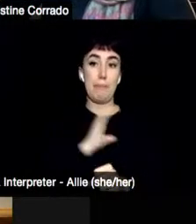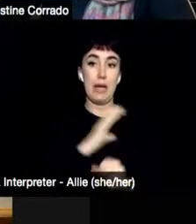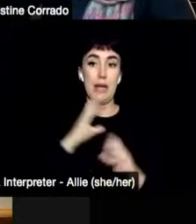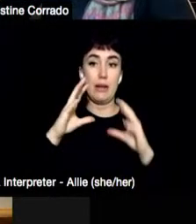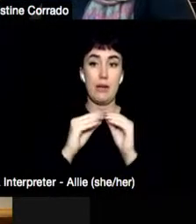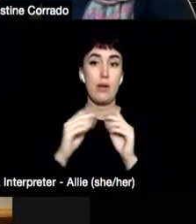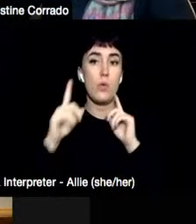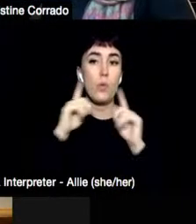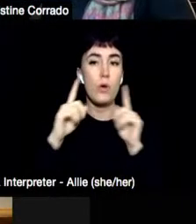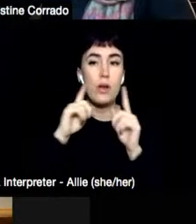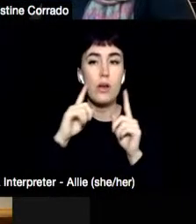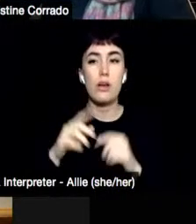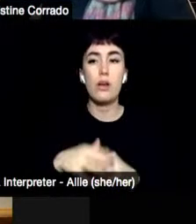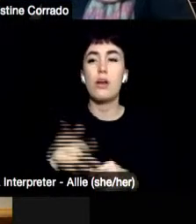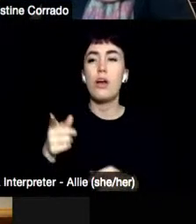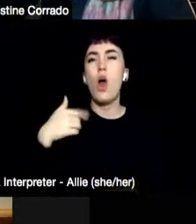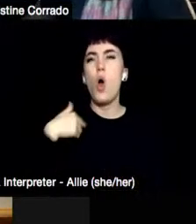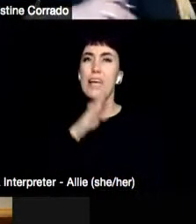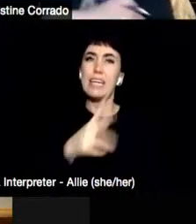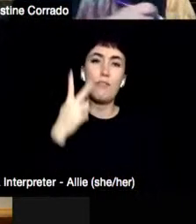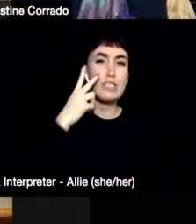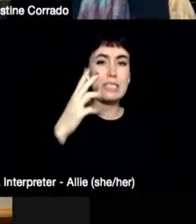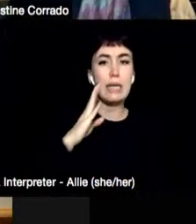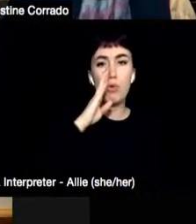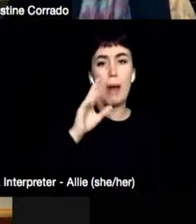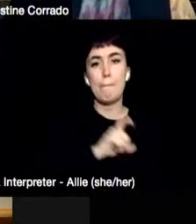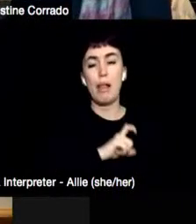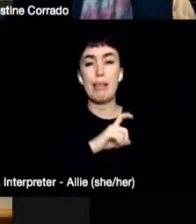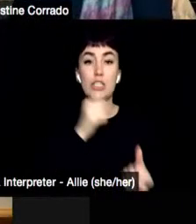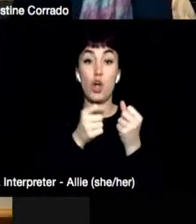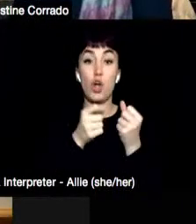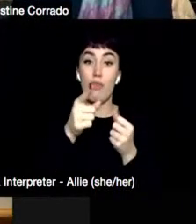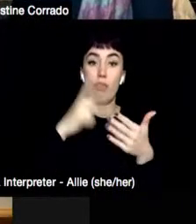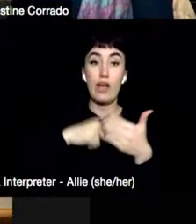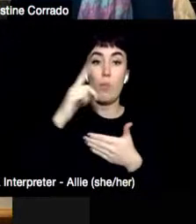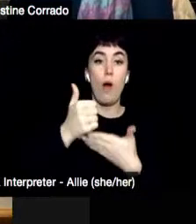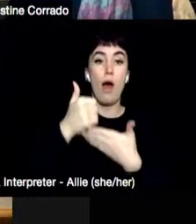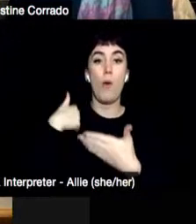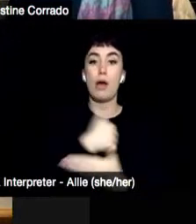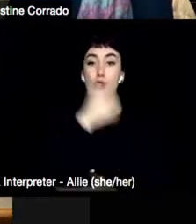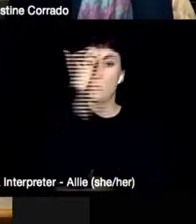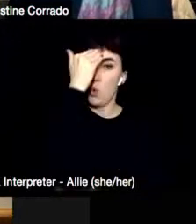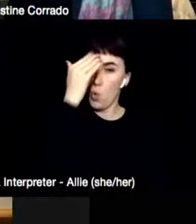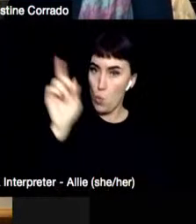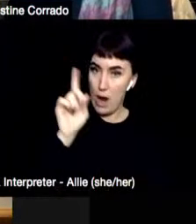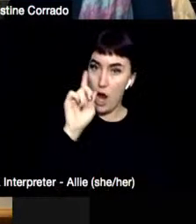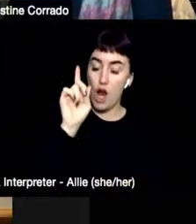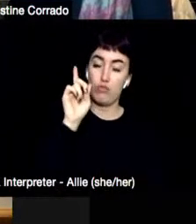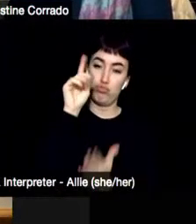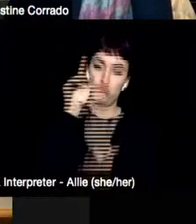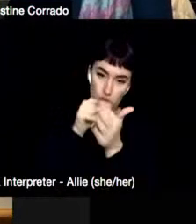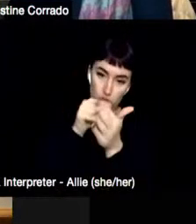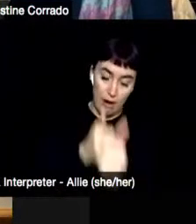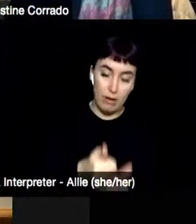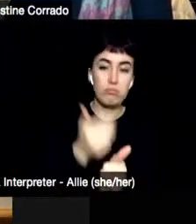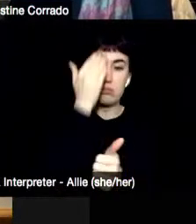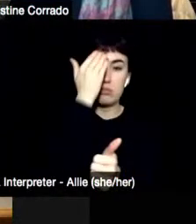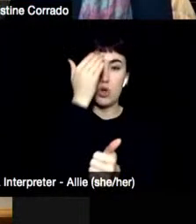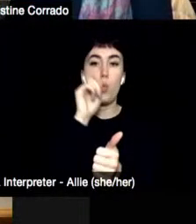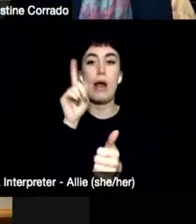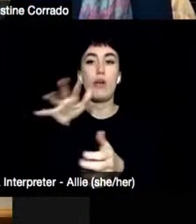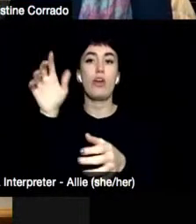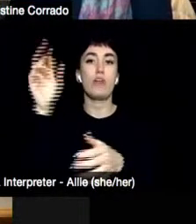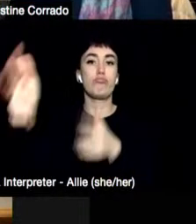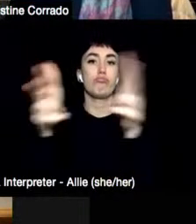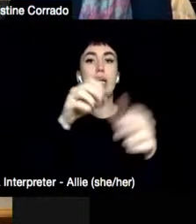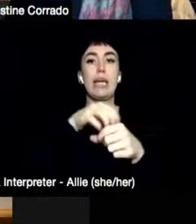they never see a Brighton police car. With this program, it'll help us to be able to track the police car, and we'll be able to know when they're in a